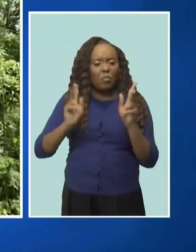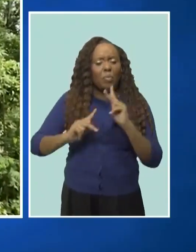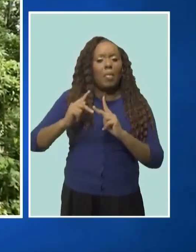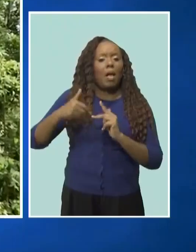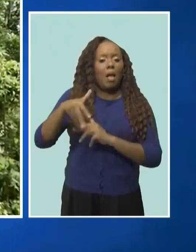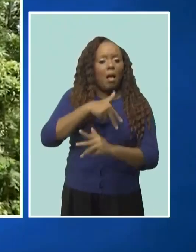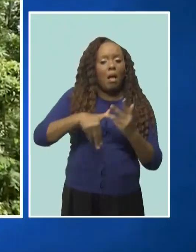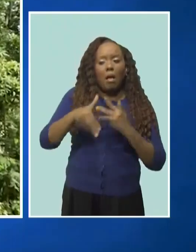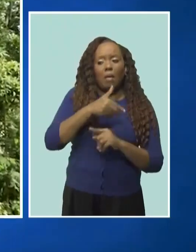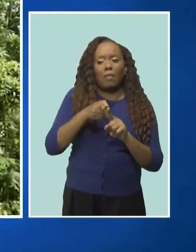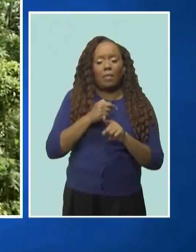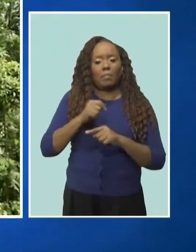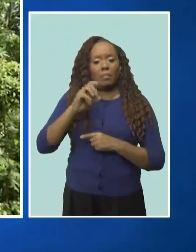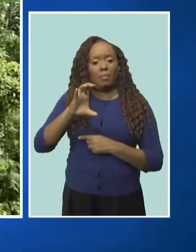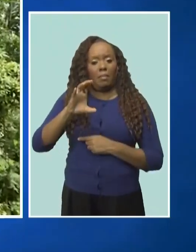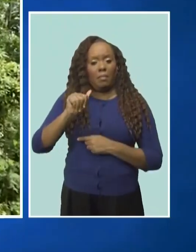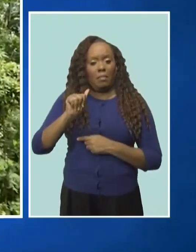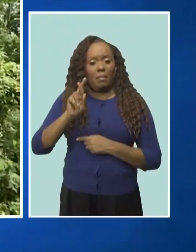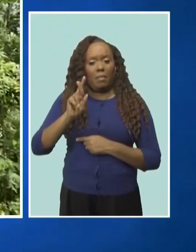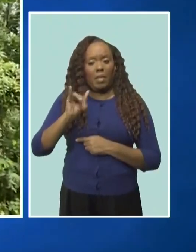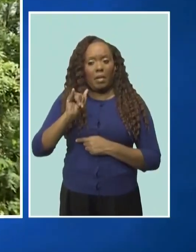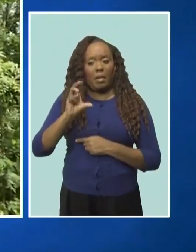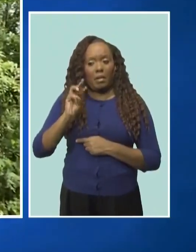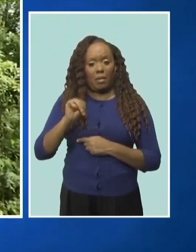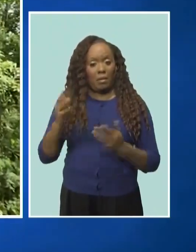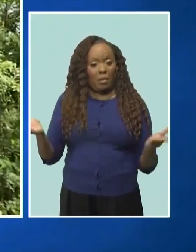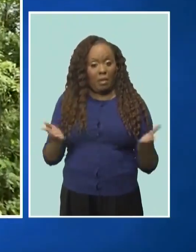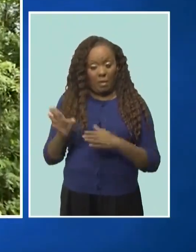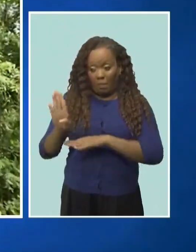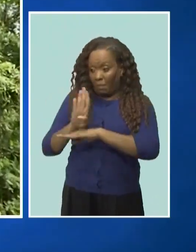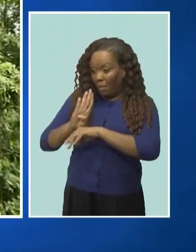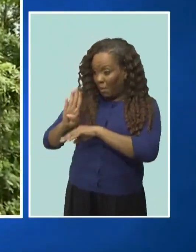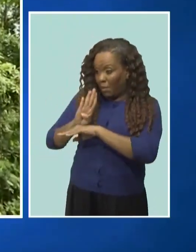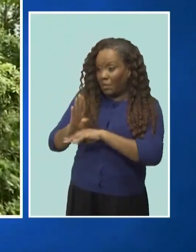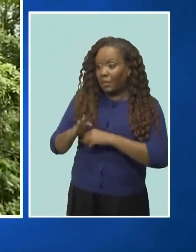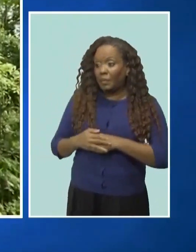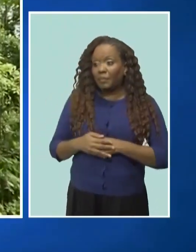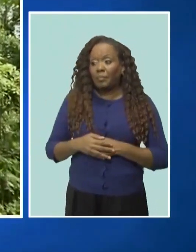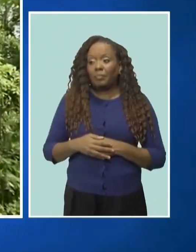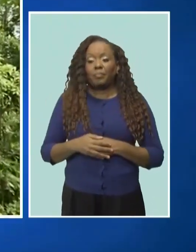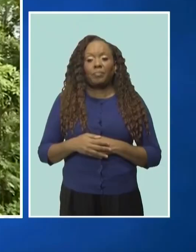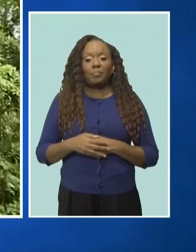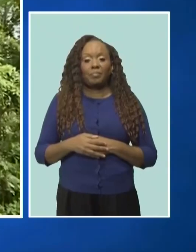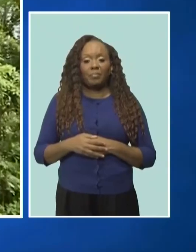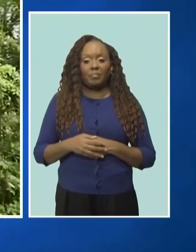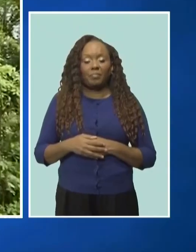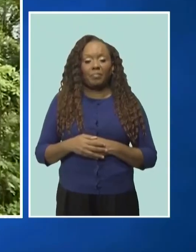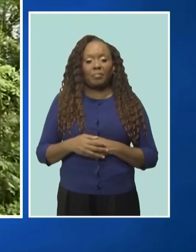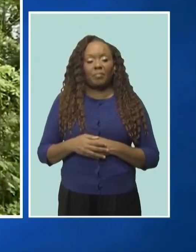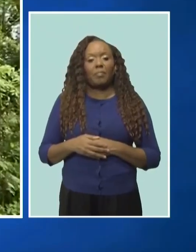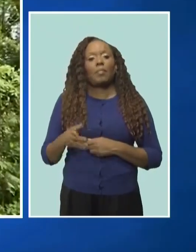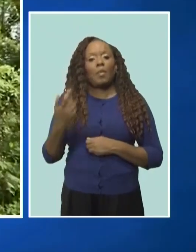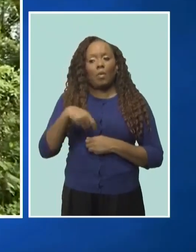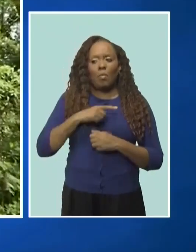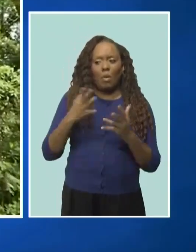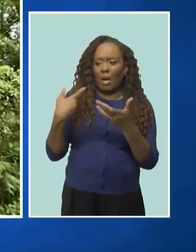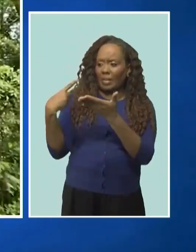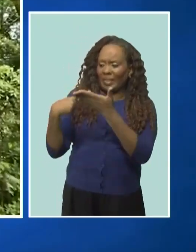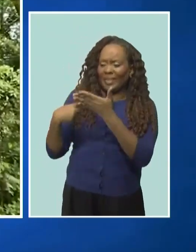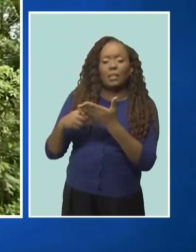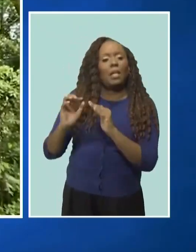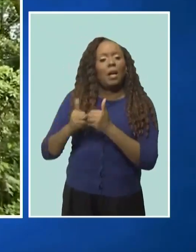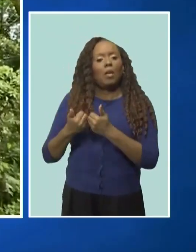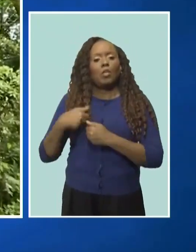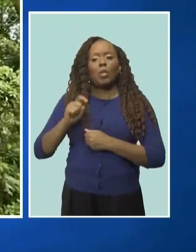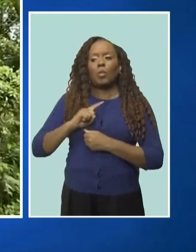the CARICOM Single Market and Trade Division here in Barbados, talking about how we best penetrate markets that